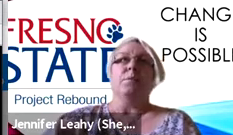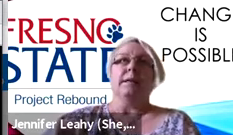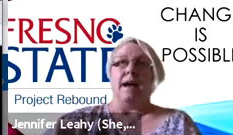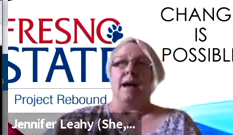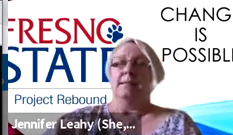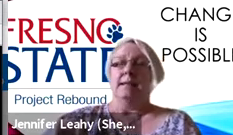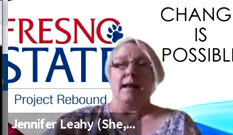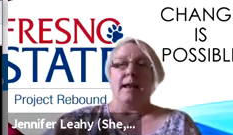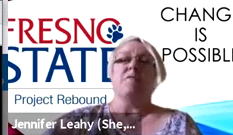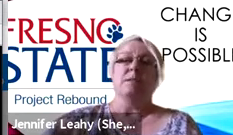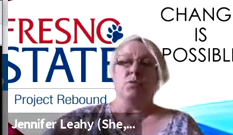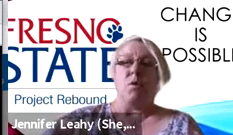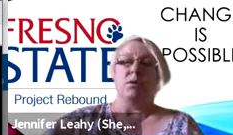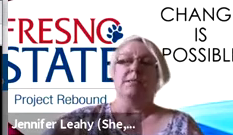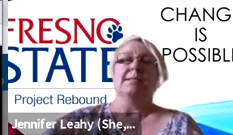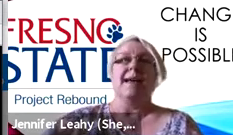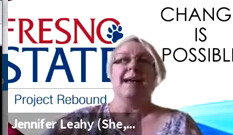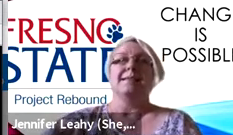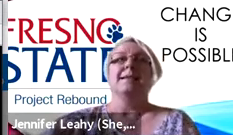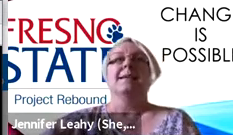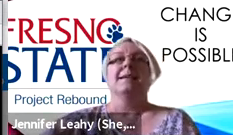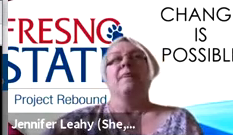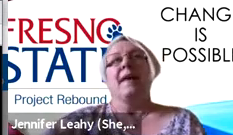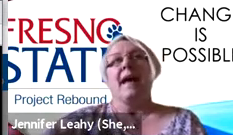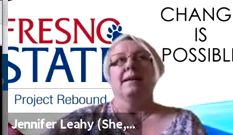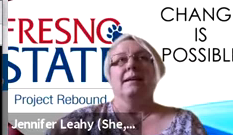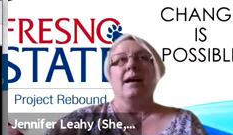have realized, and I have been told, that